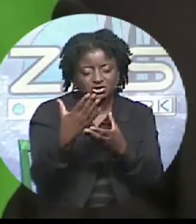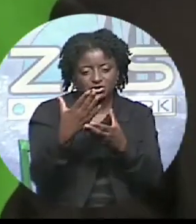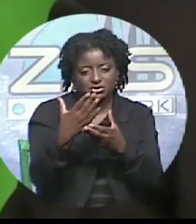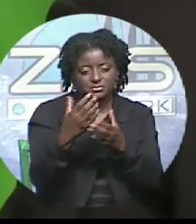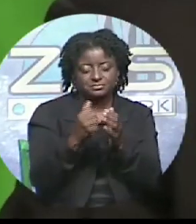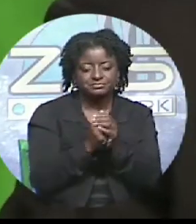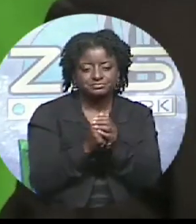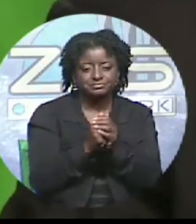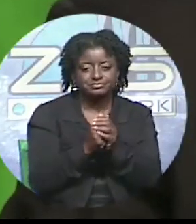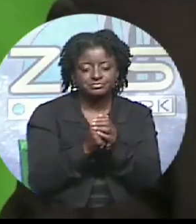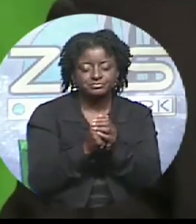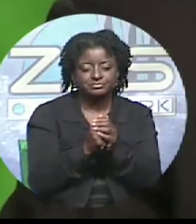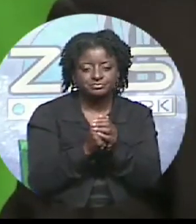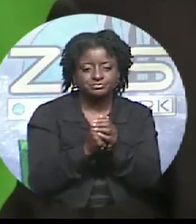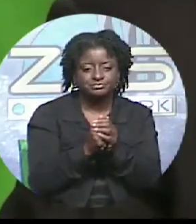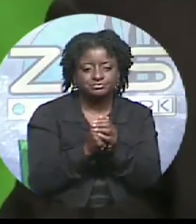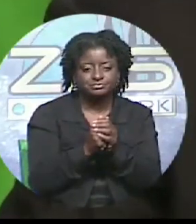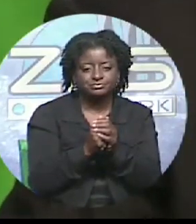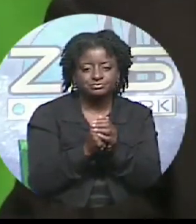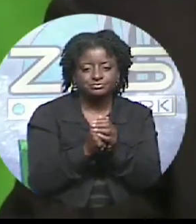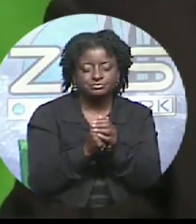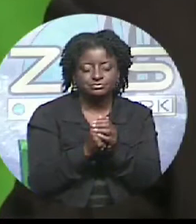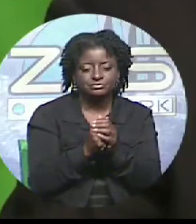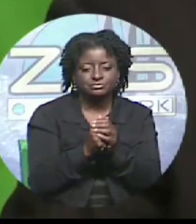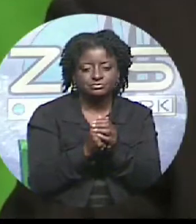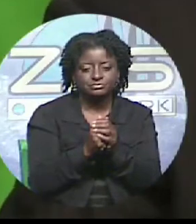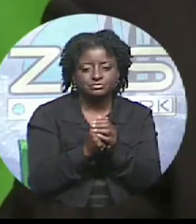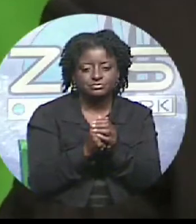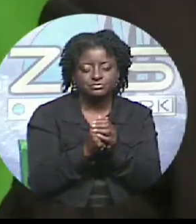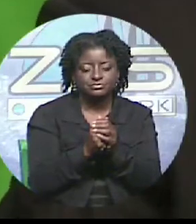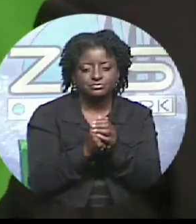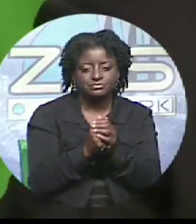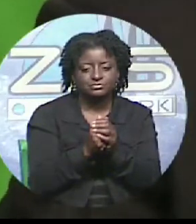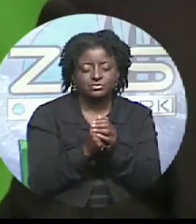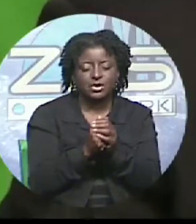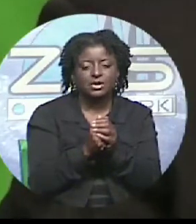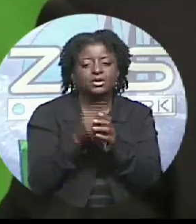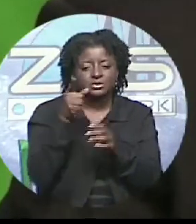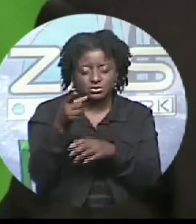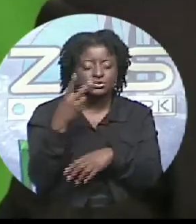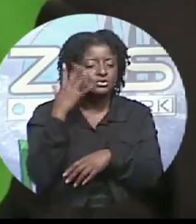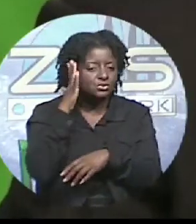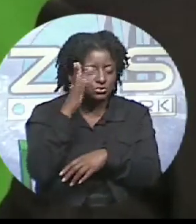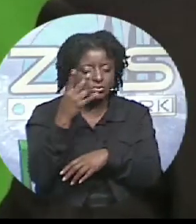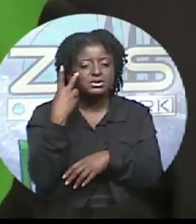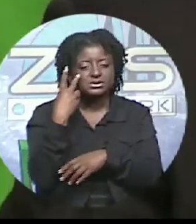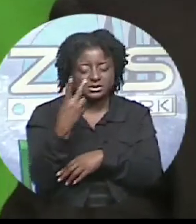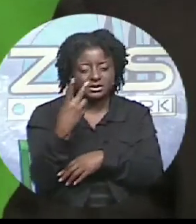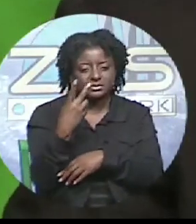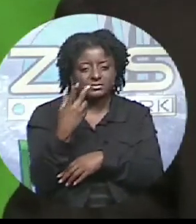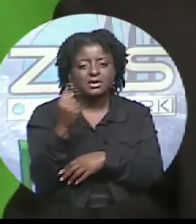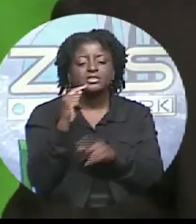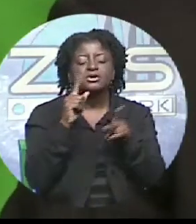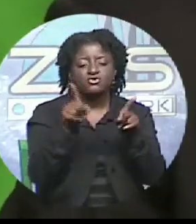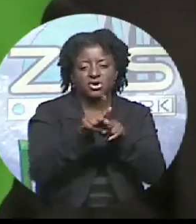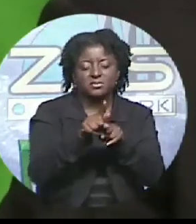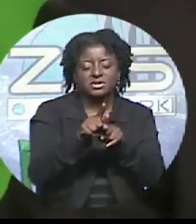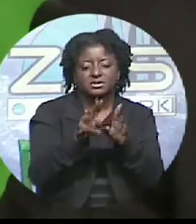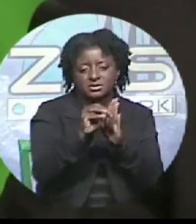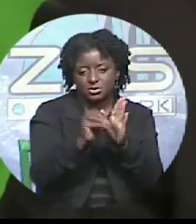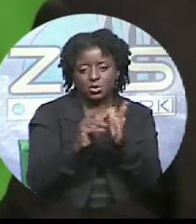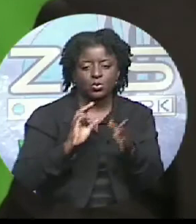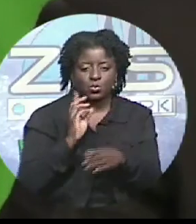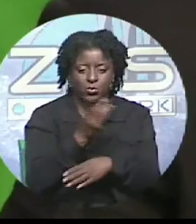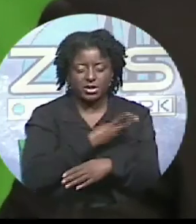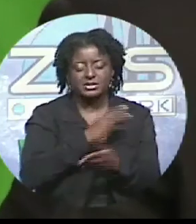financial confidentiality laws we have in the Bahamas. And as you will see in the legislation, the actual agreement that we signed with the